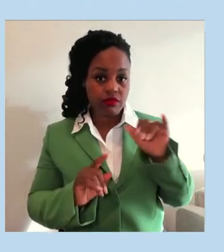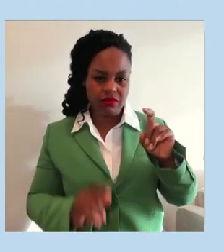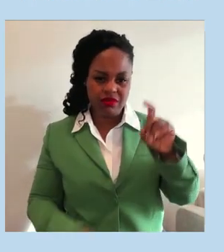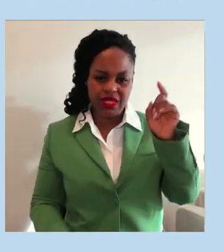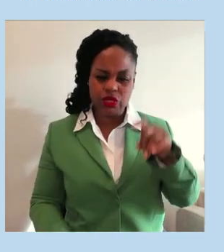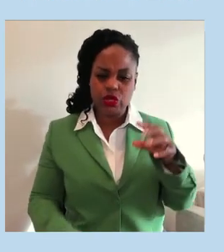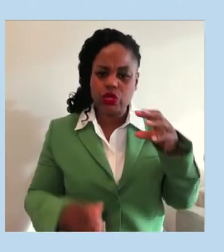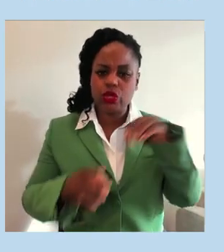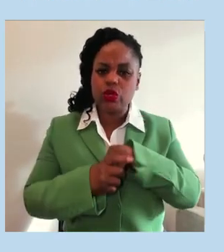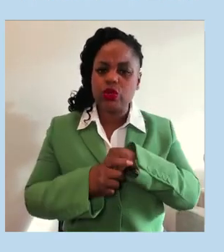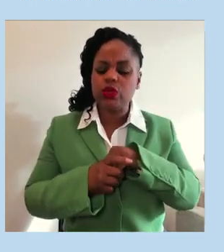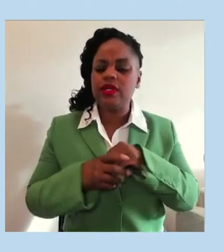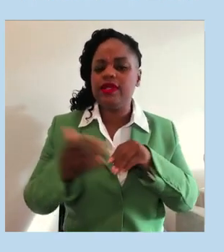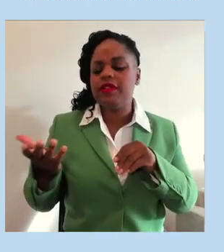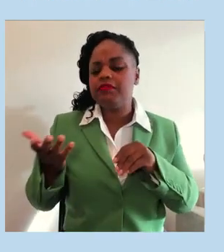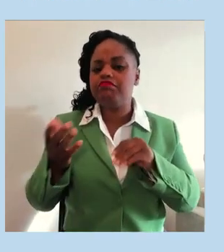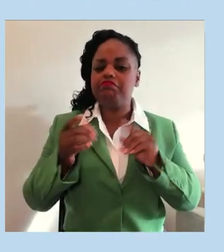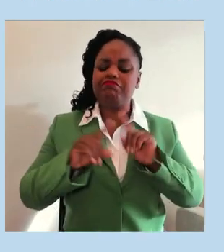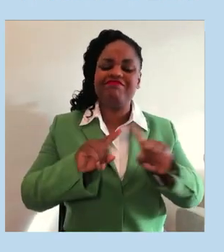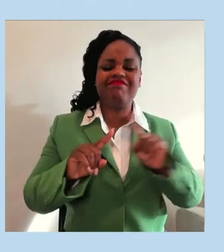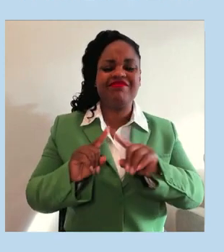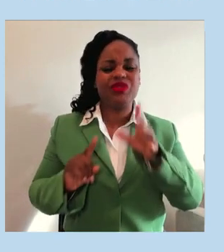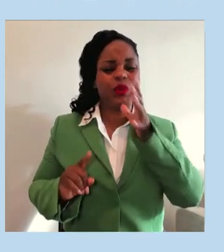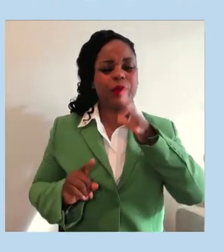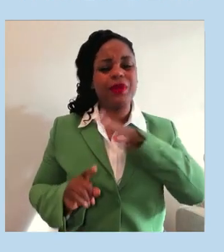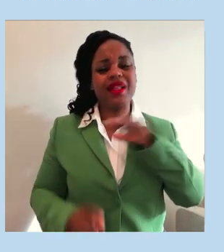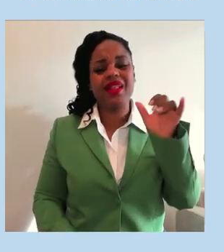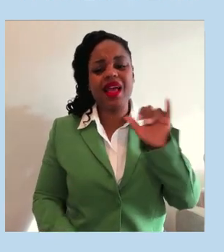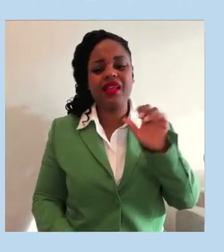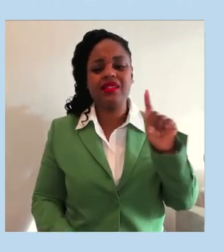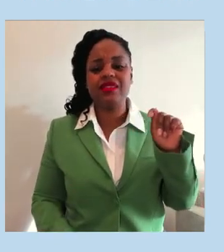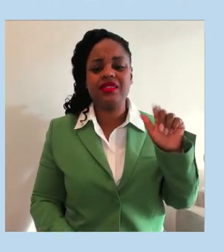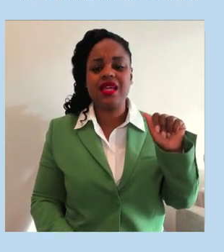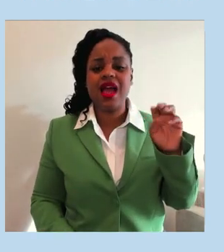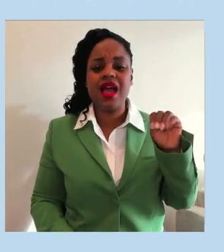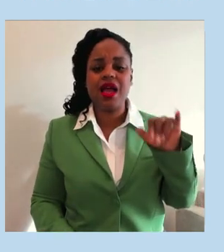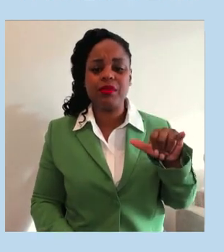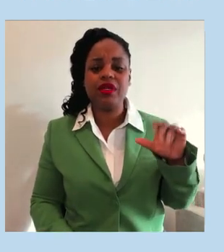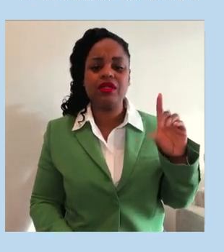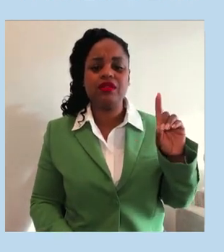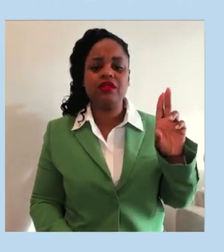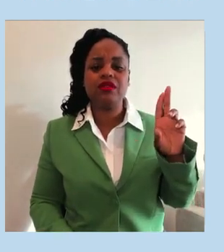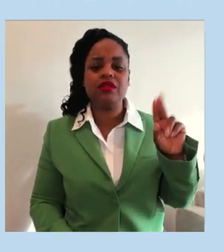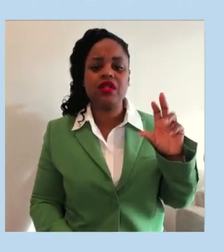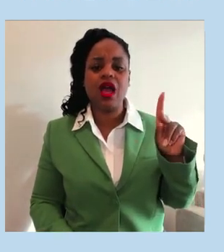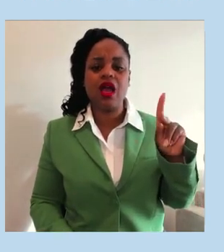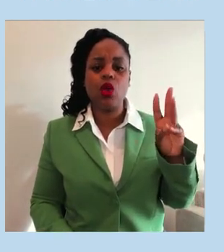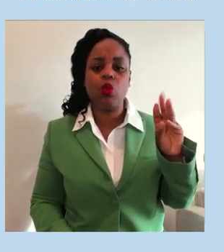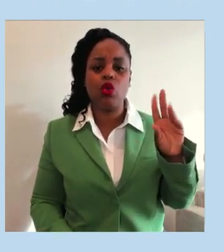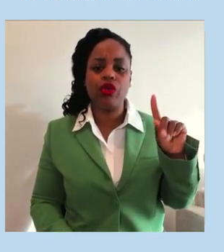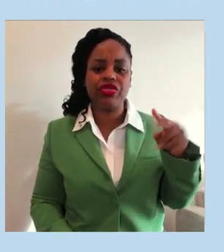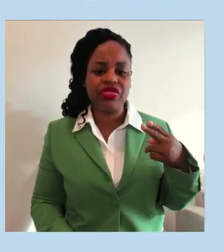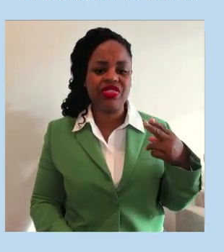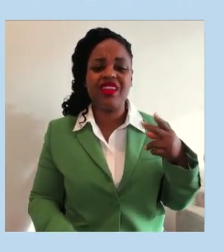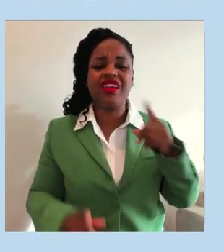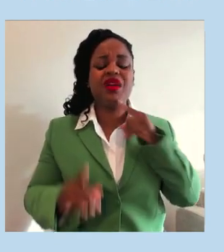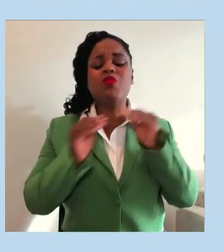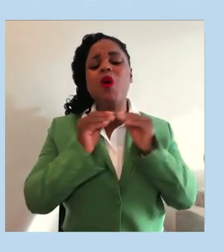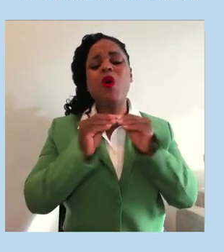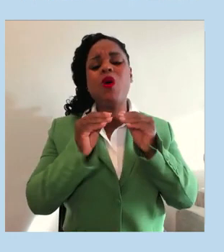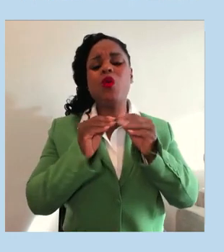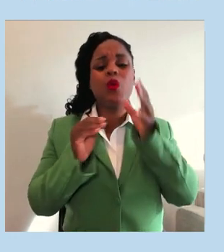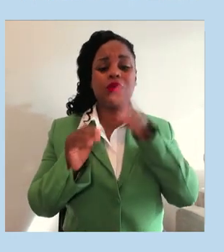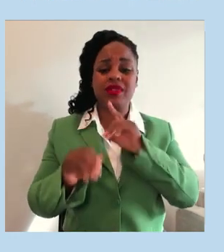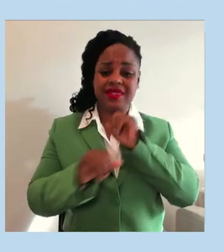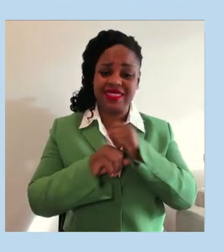Tammy Duckworth, and Corazon Aquino, who are confident and courageous from the 20th and 21st century. Educators need to feature